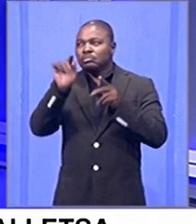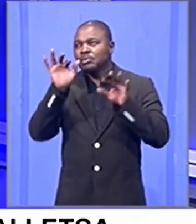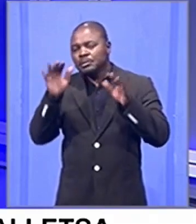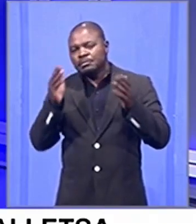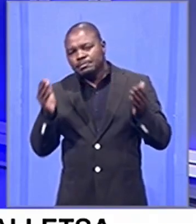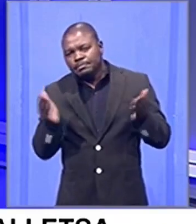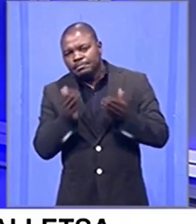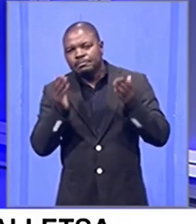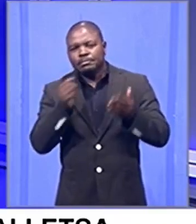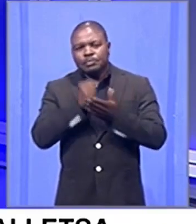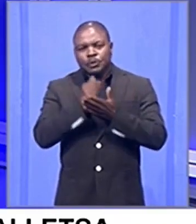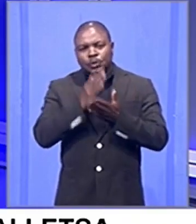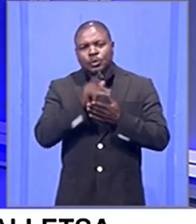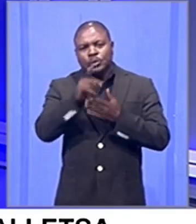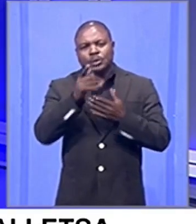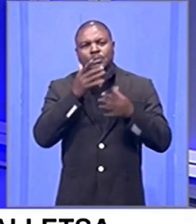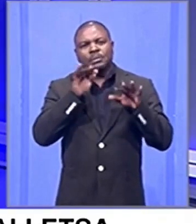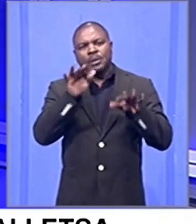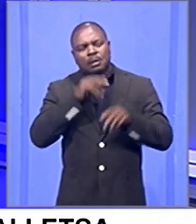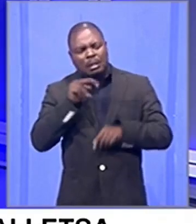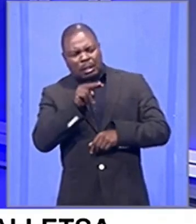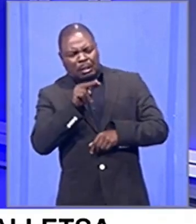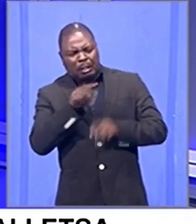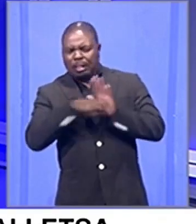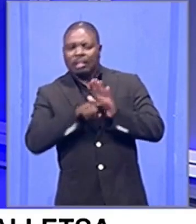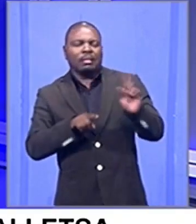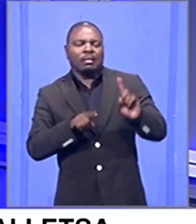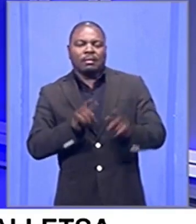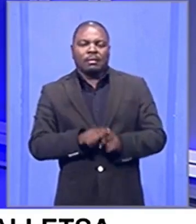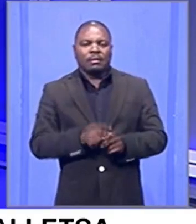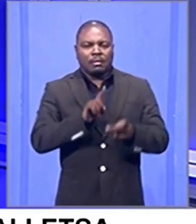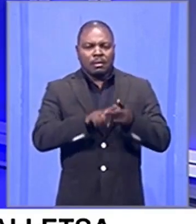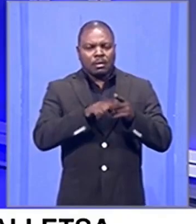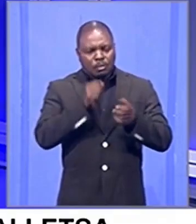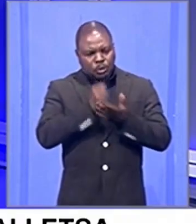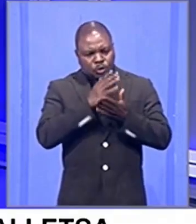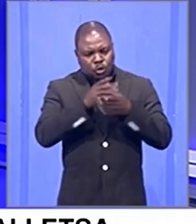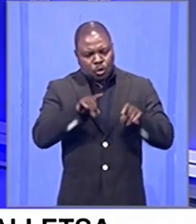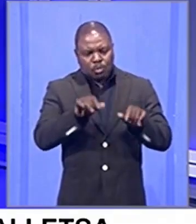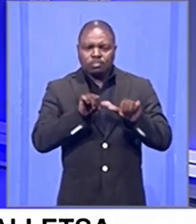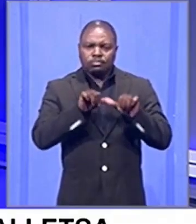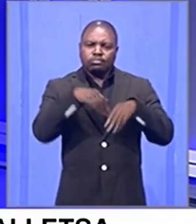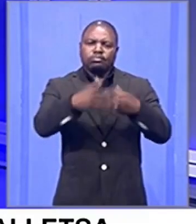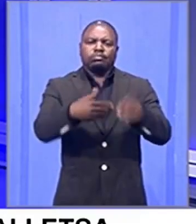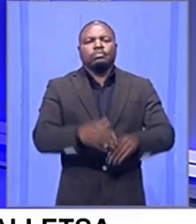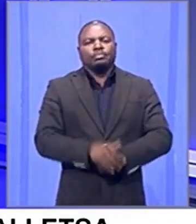le ho fediswa ha maikutlo a fosahetseng ka tsona ho di fa monyetla wa hore di phele hape.